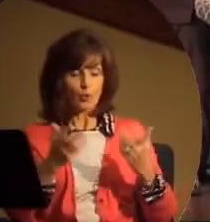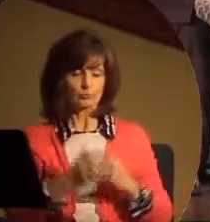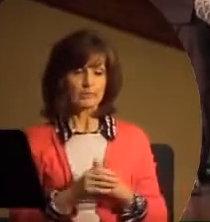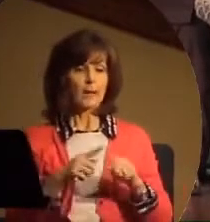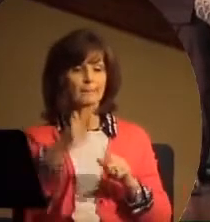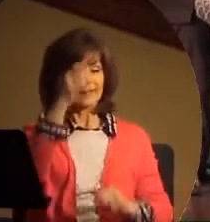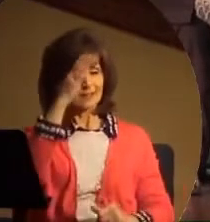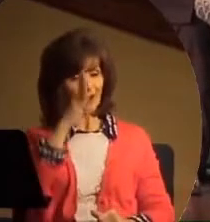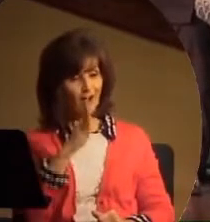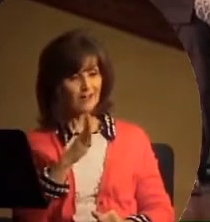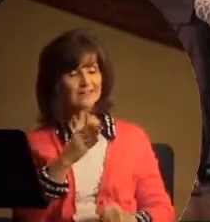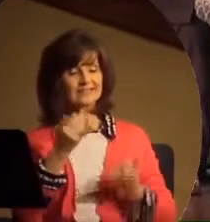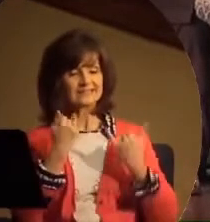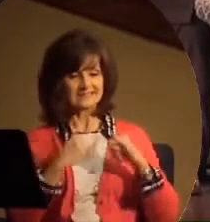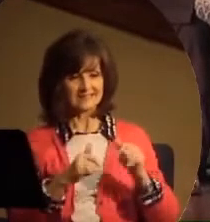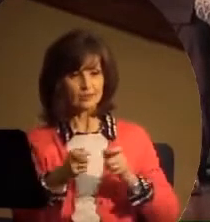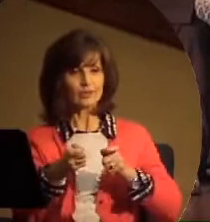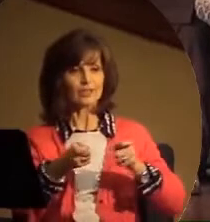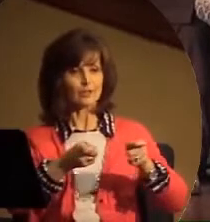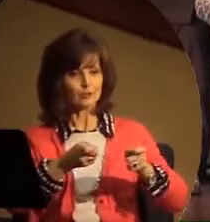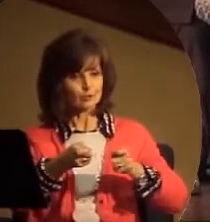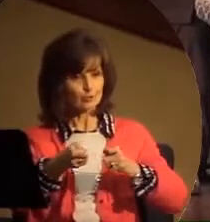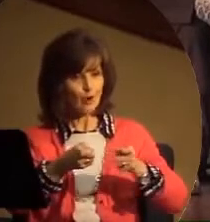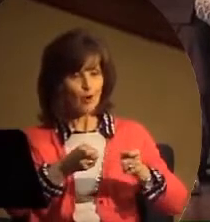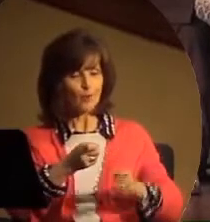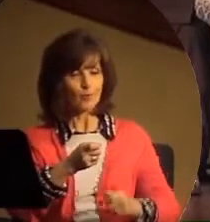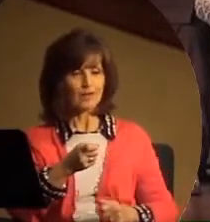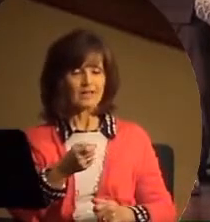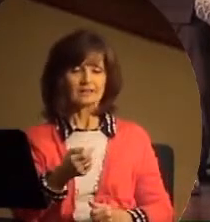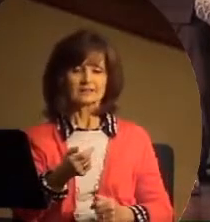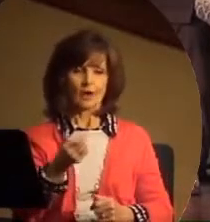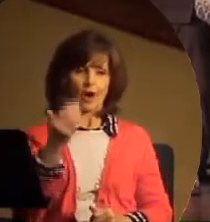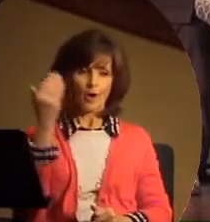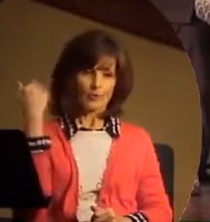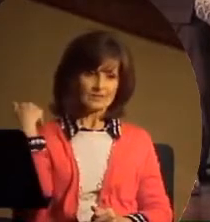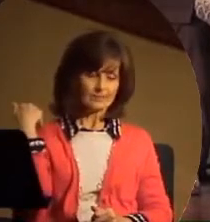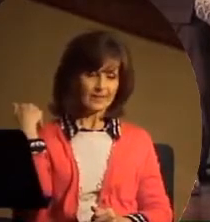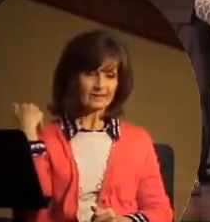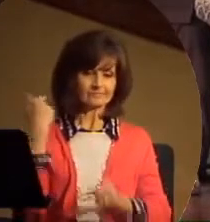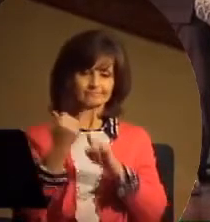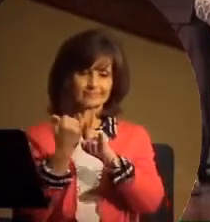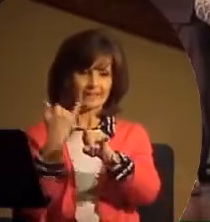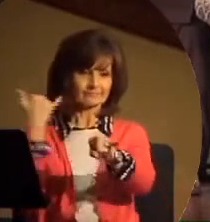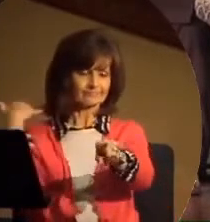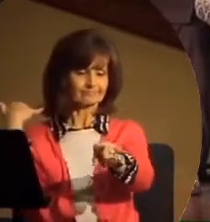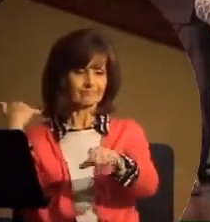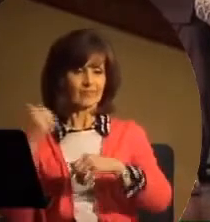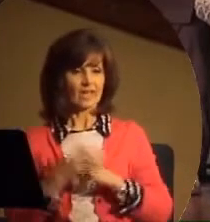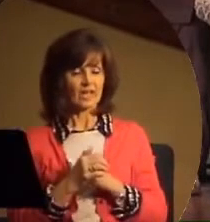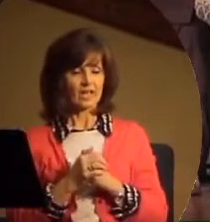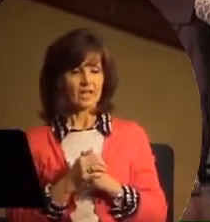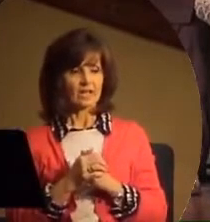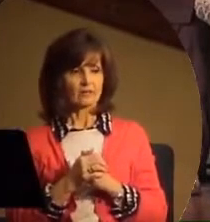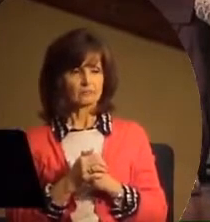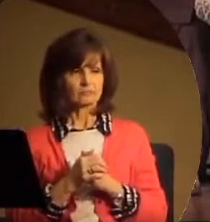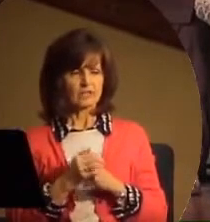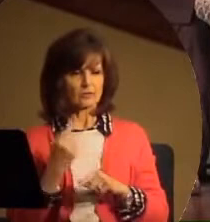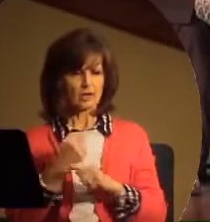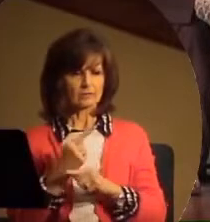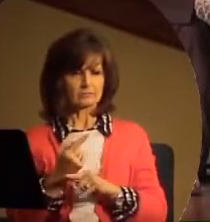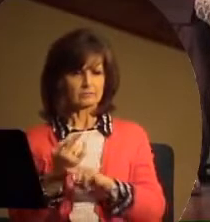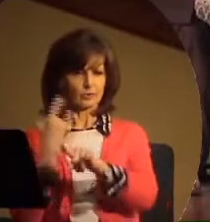But God's in control. He always has been, and He always will